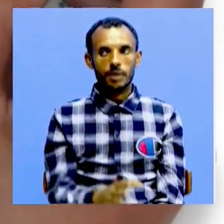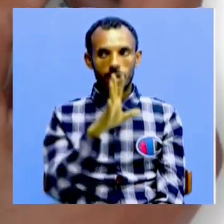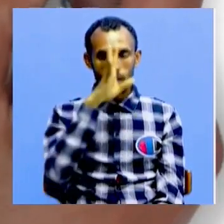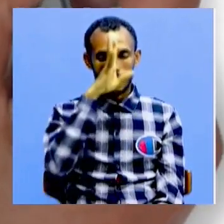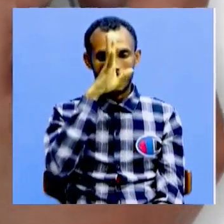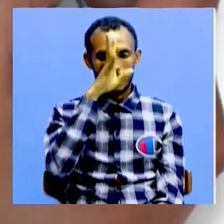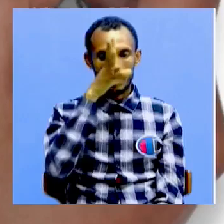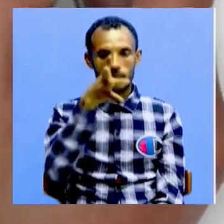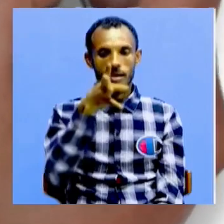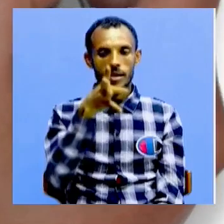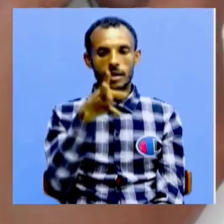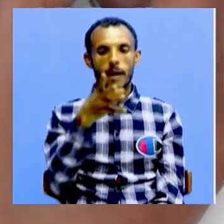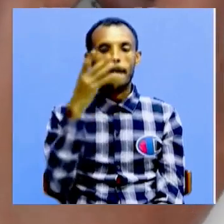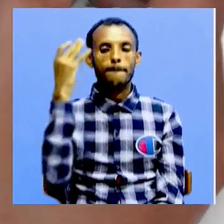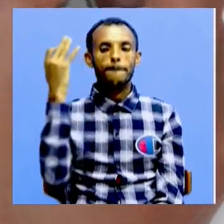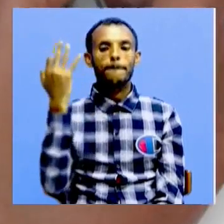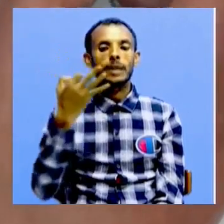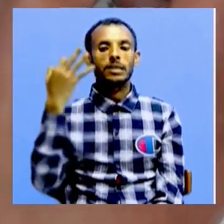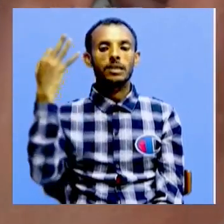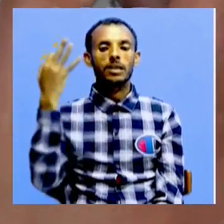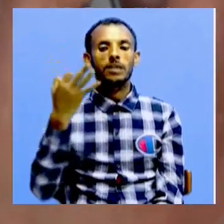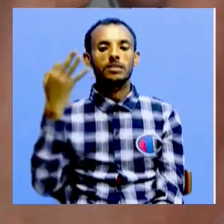creating presentations,